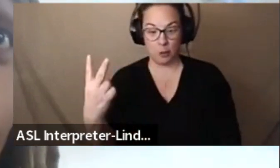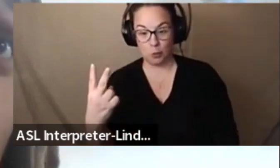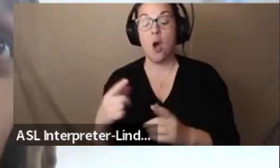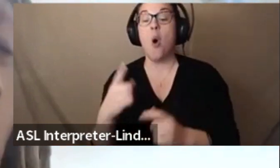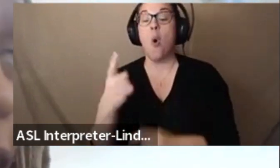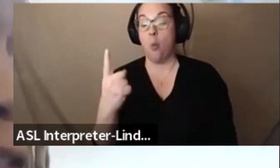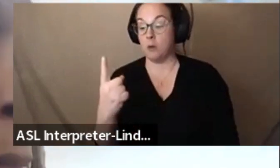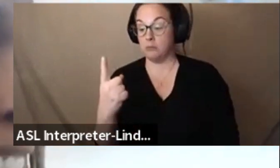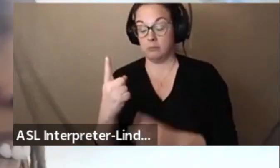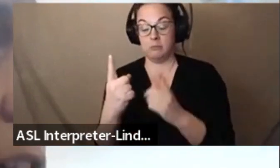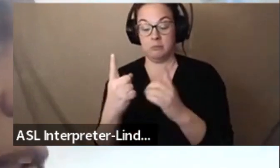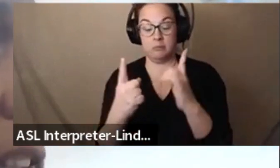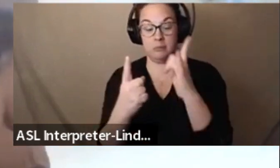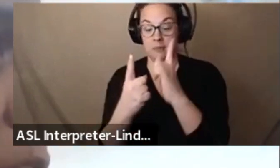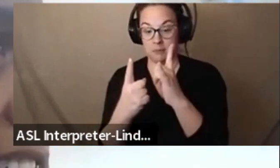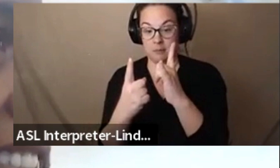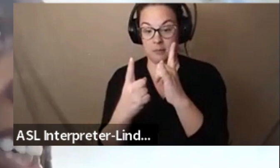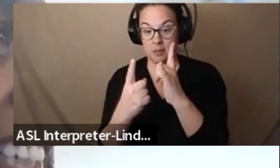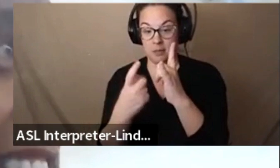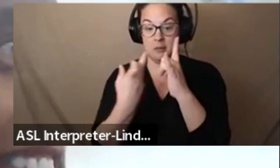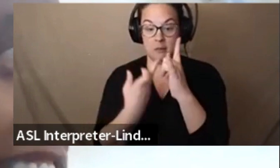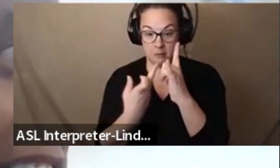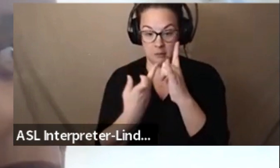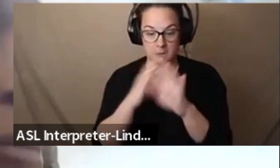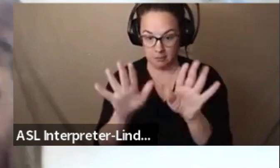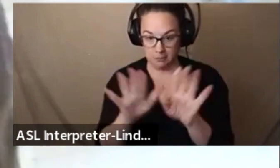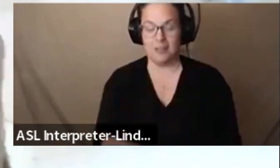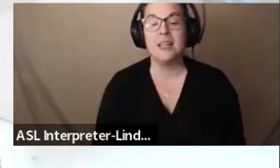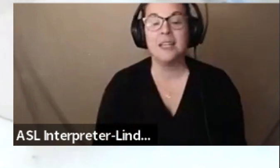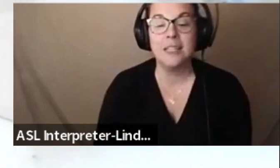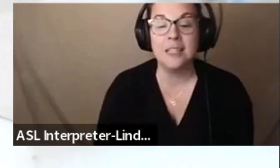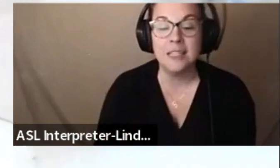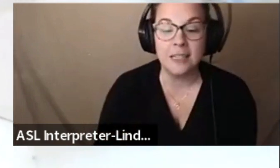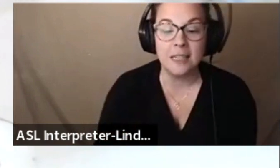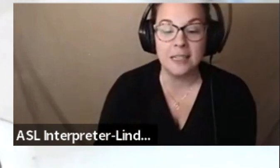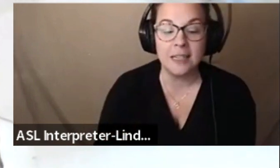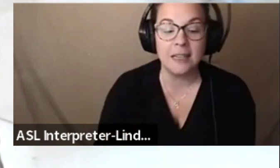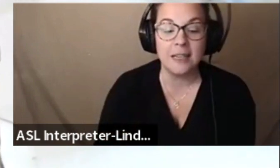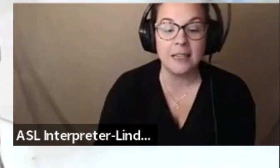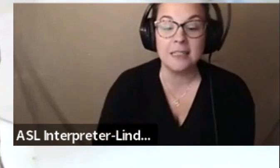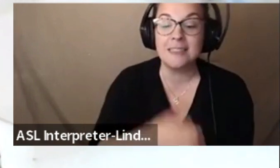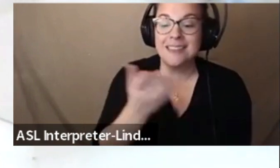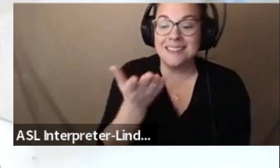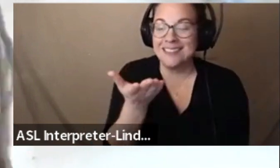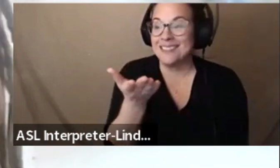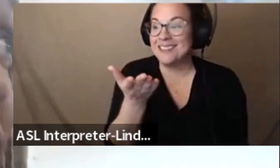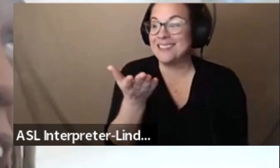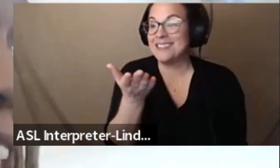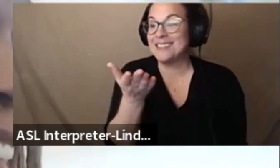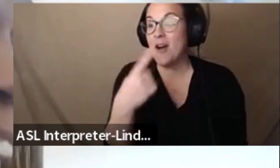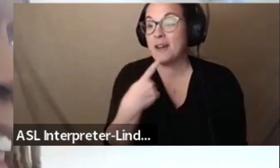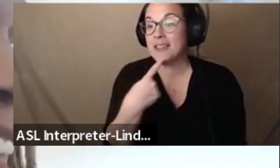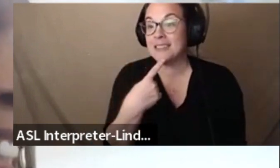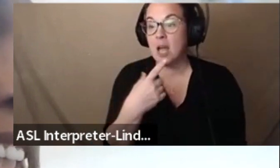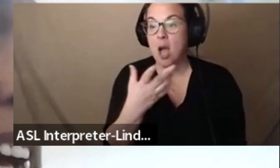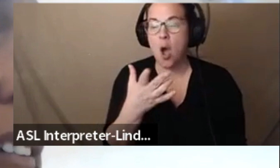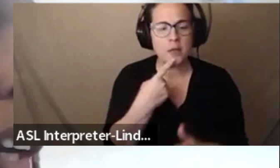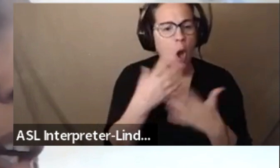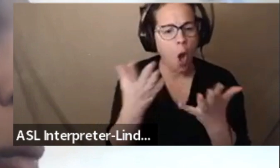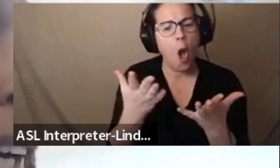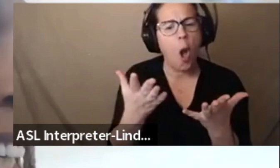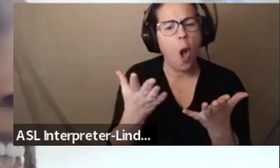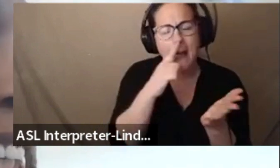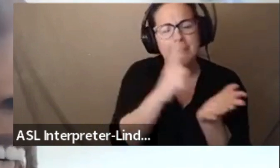two who are following, one of whom is in love with the one, right? And he says he's in